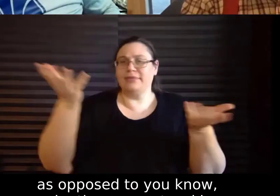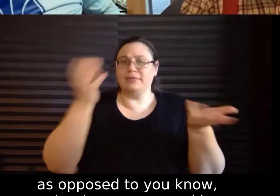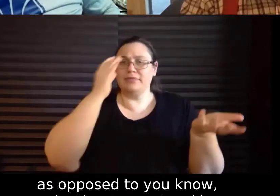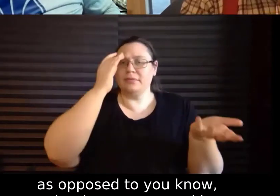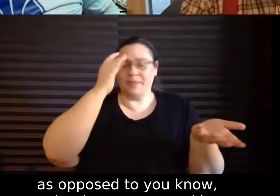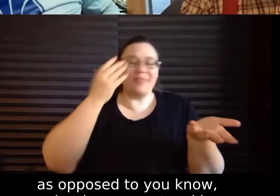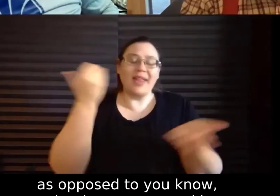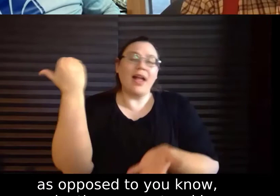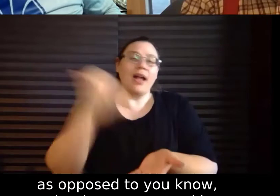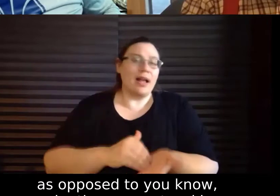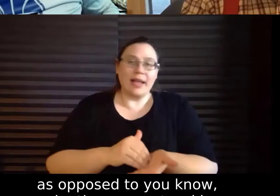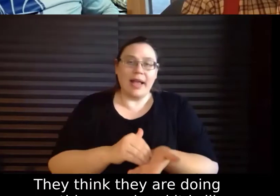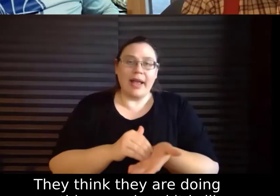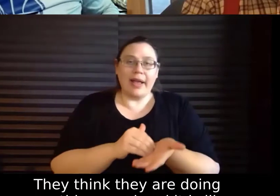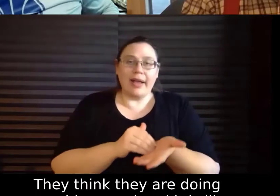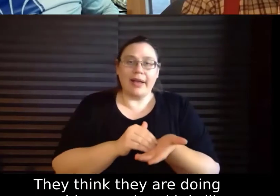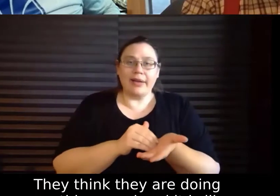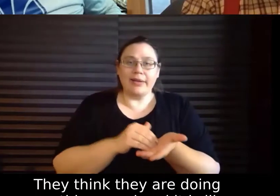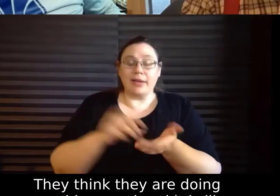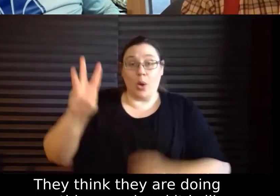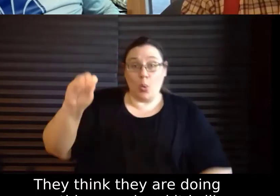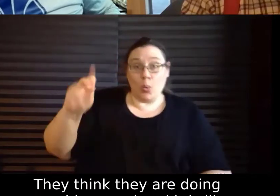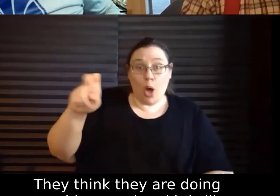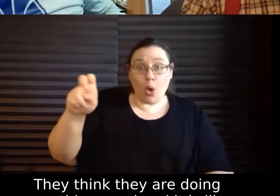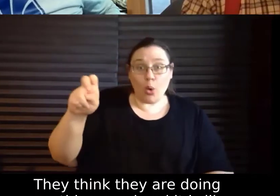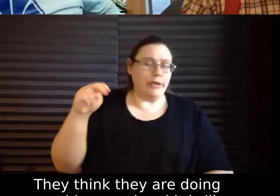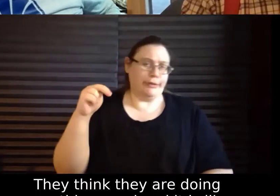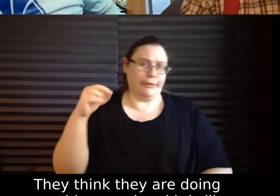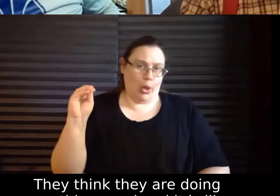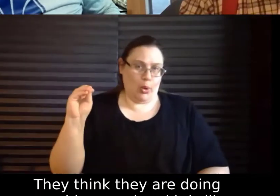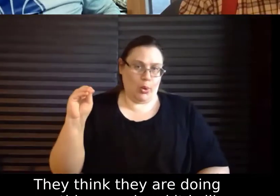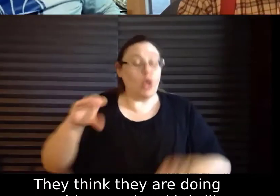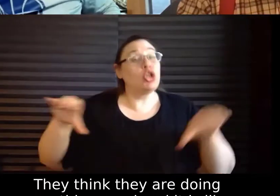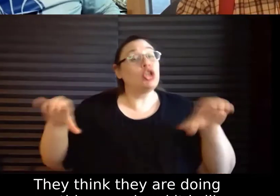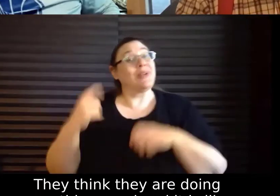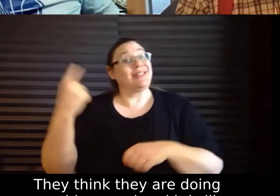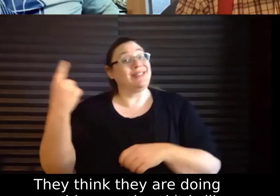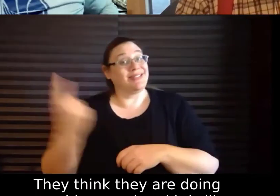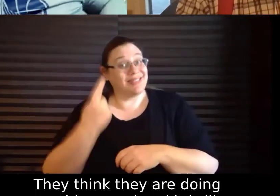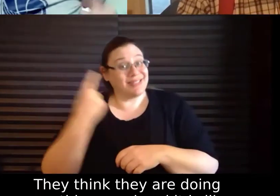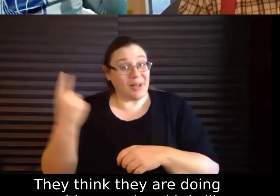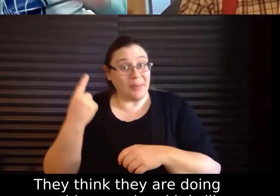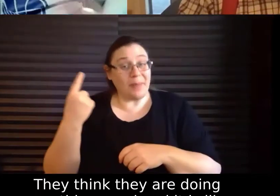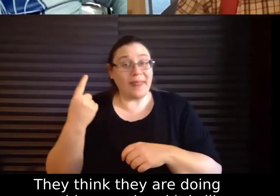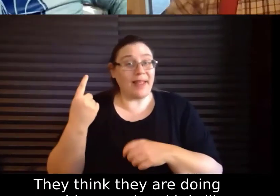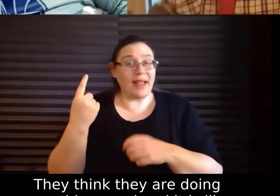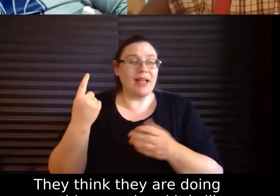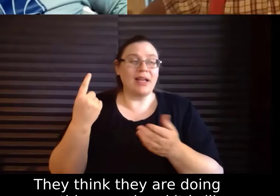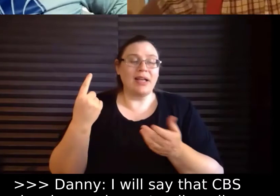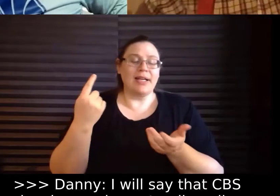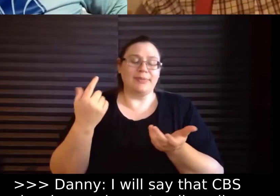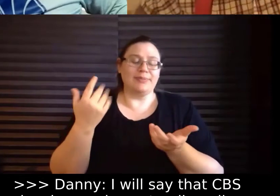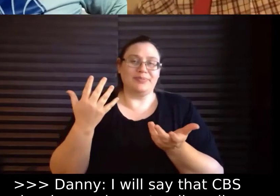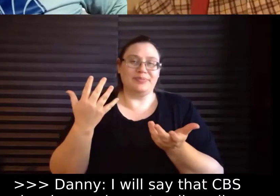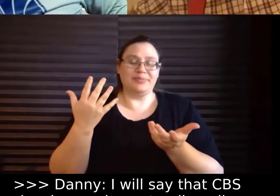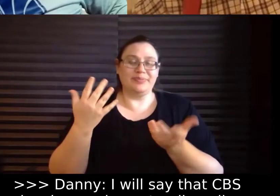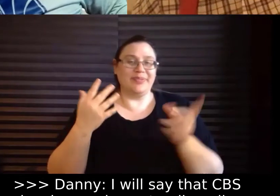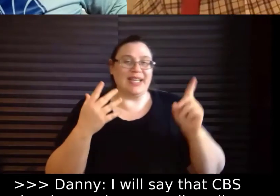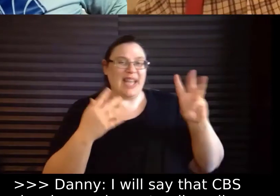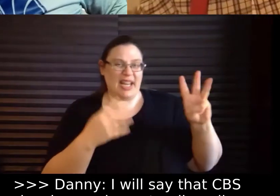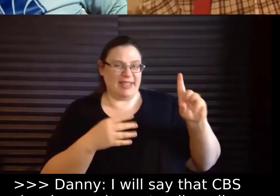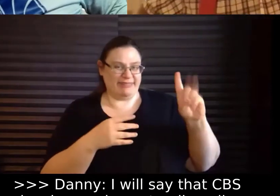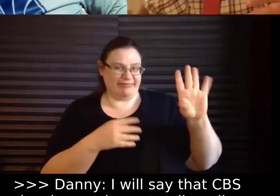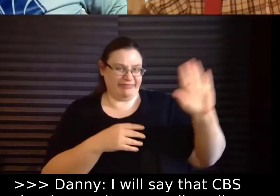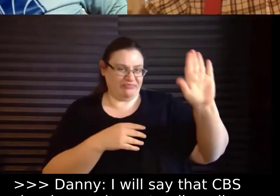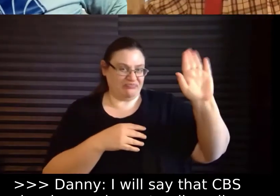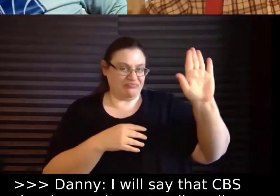again, they're not woke. They think they're doing something good, and it's like it was. And I will say